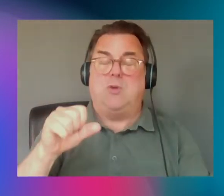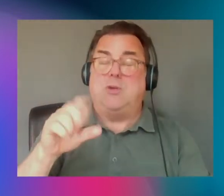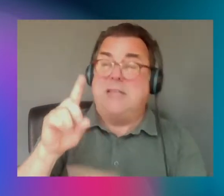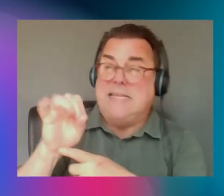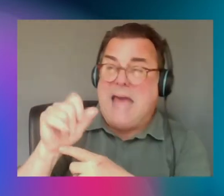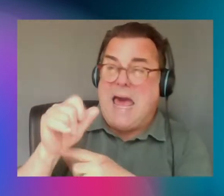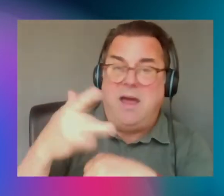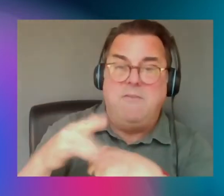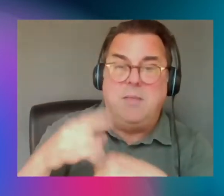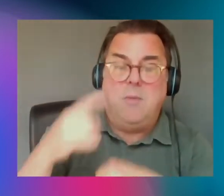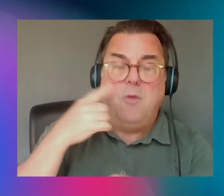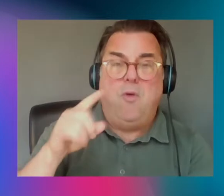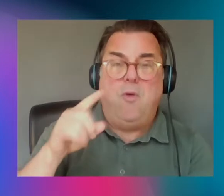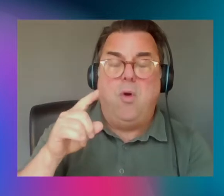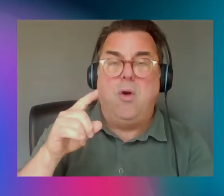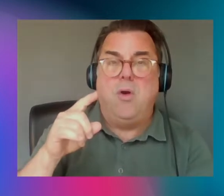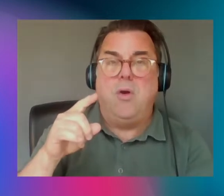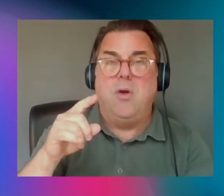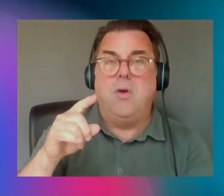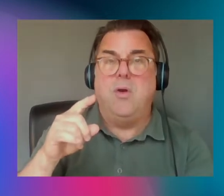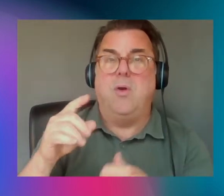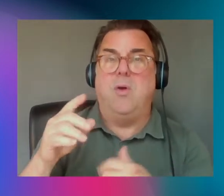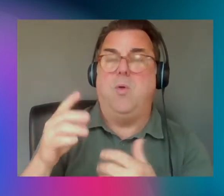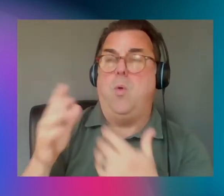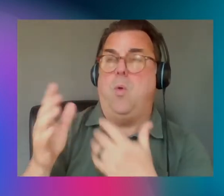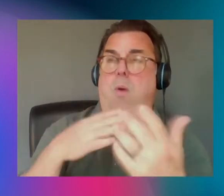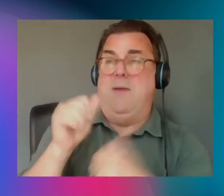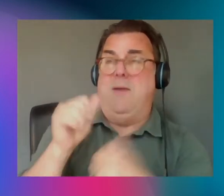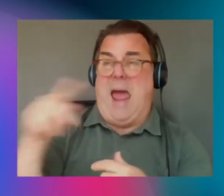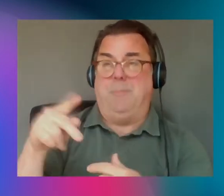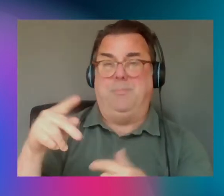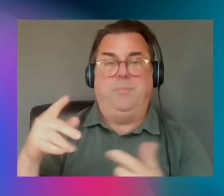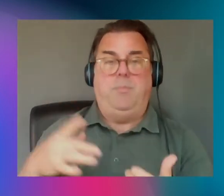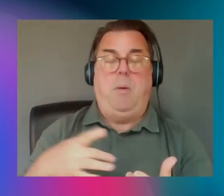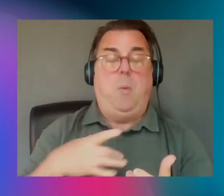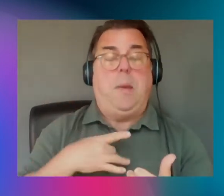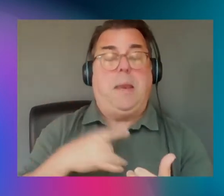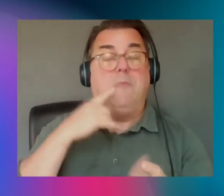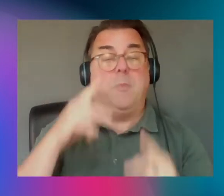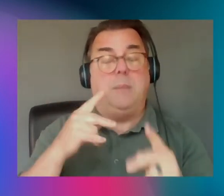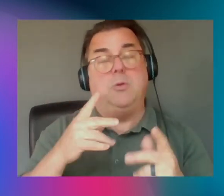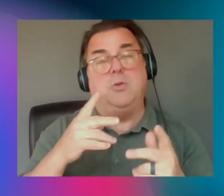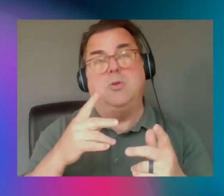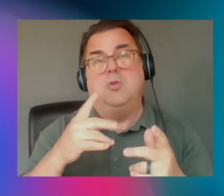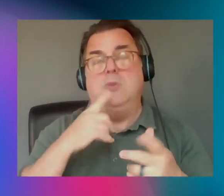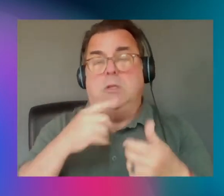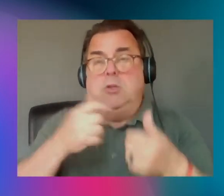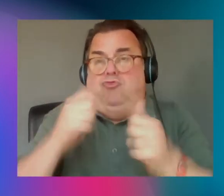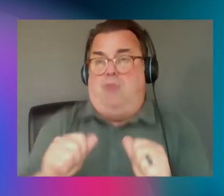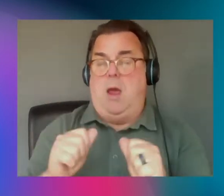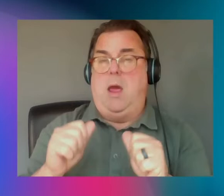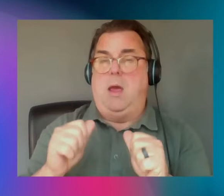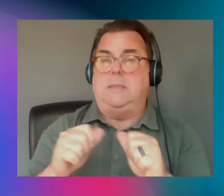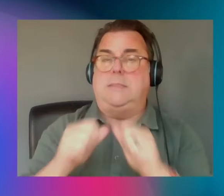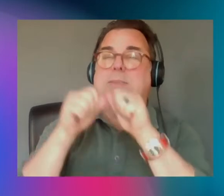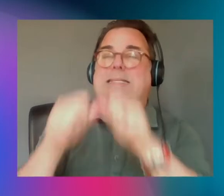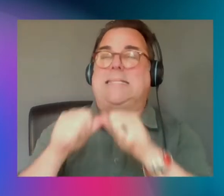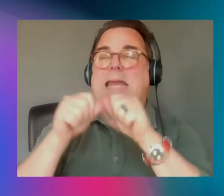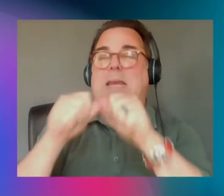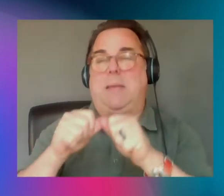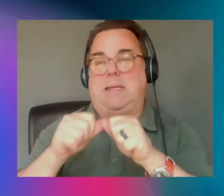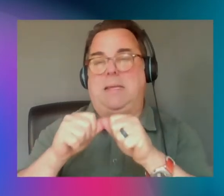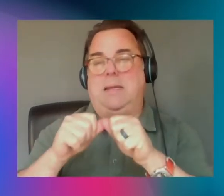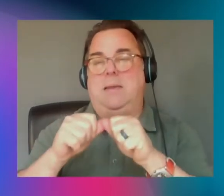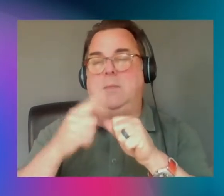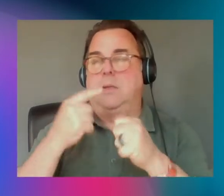for any kind of applications. But we would love for people to put their effort and energy into sustainability issues because there's so much to do,